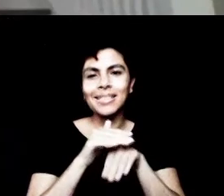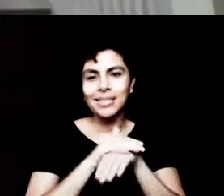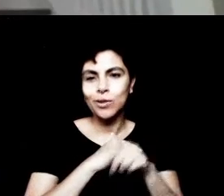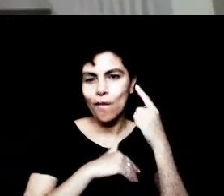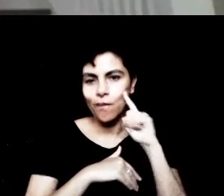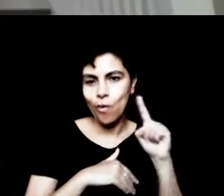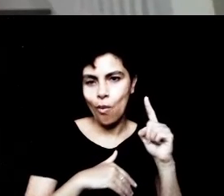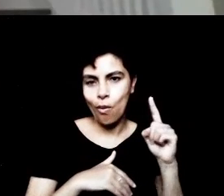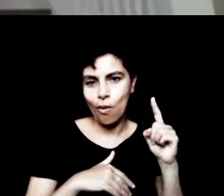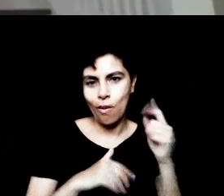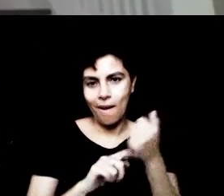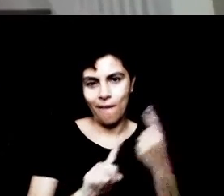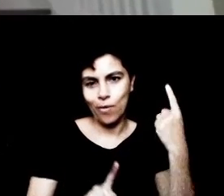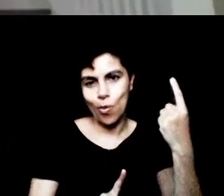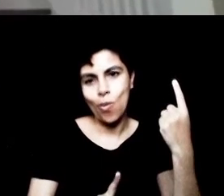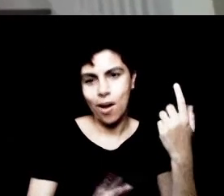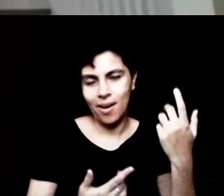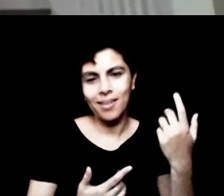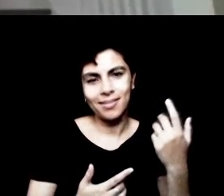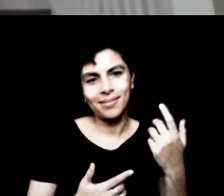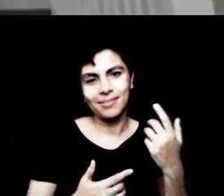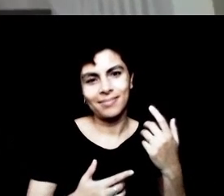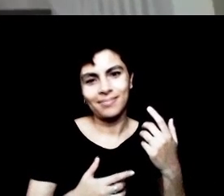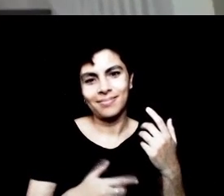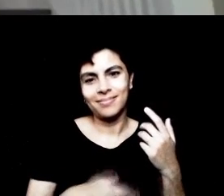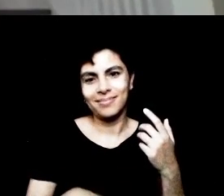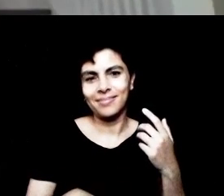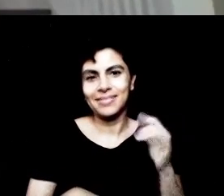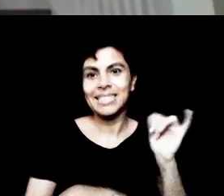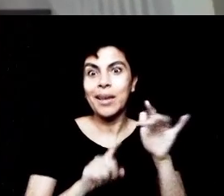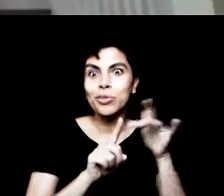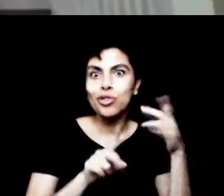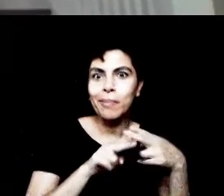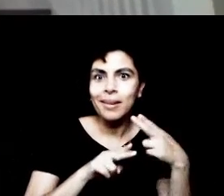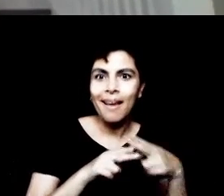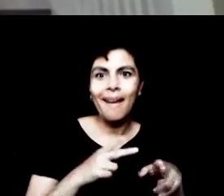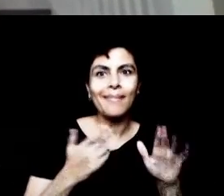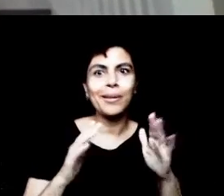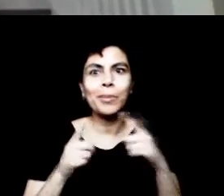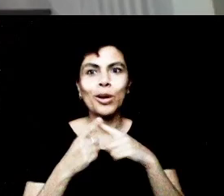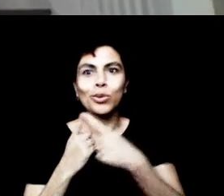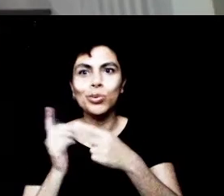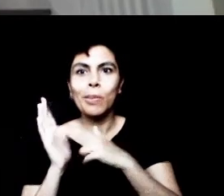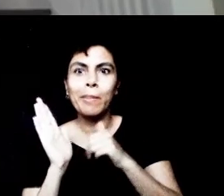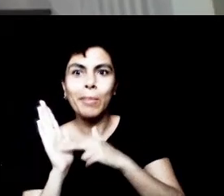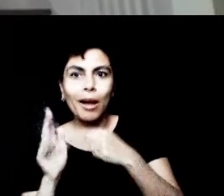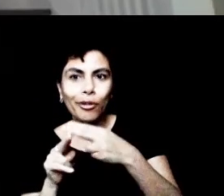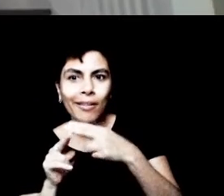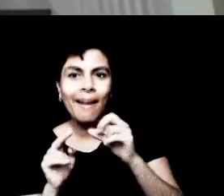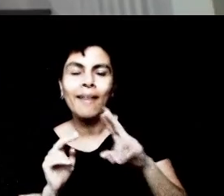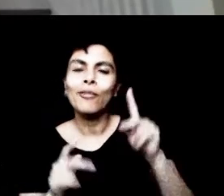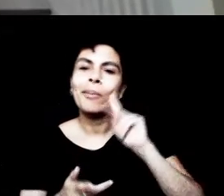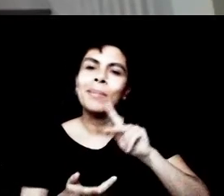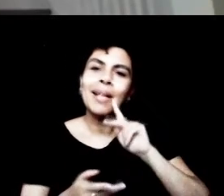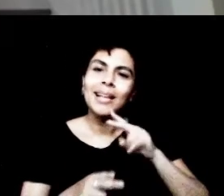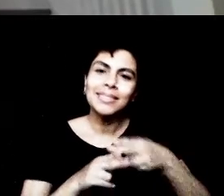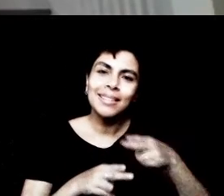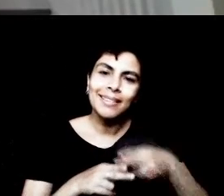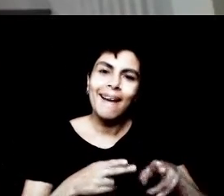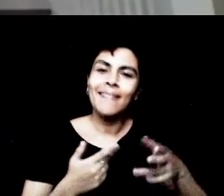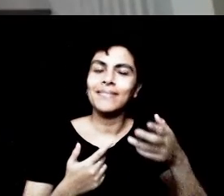more accessible version for everyone. Same for knife, sharp knife versus the butter knife or plastic